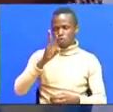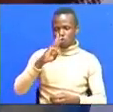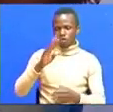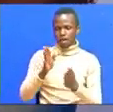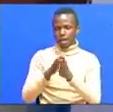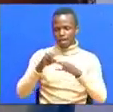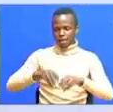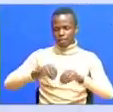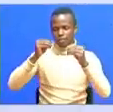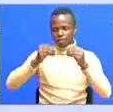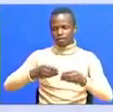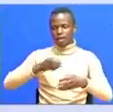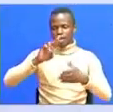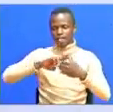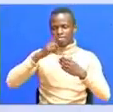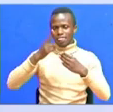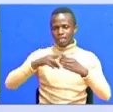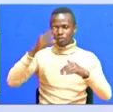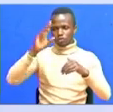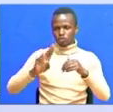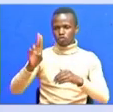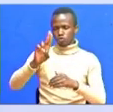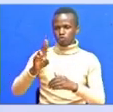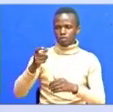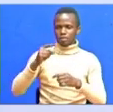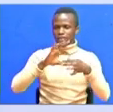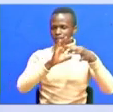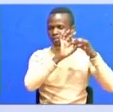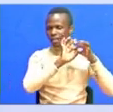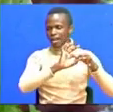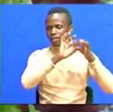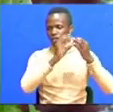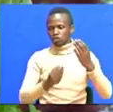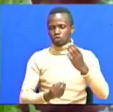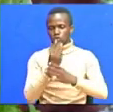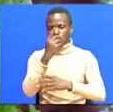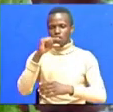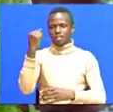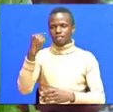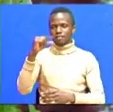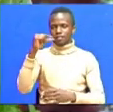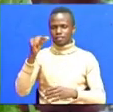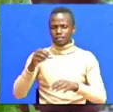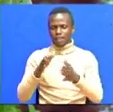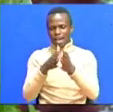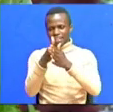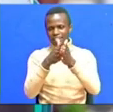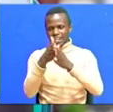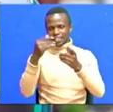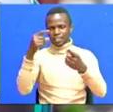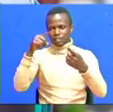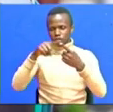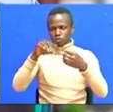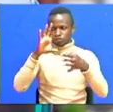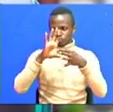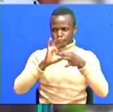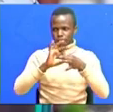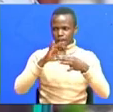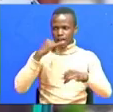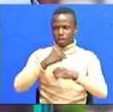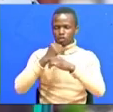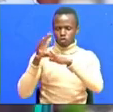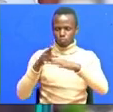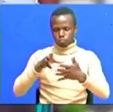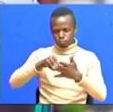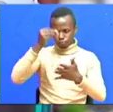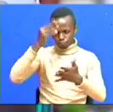in traditional farming to produce vegetables. It was this new technology that attracted her to the job. When I got to learn